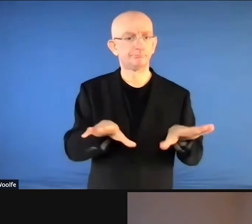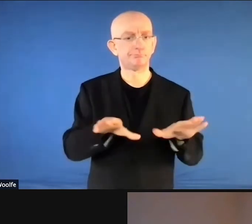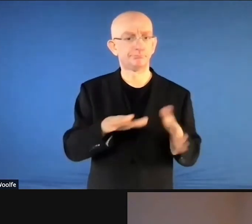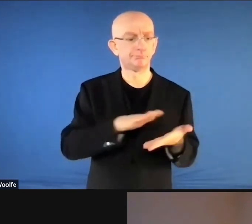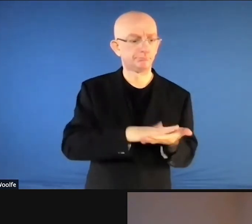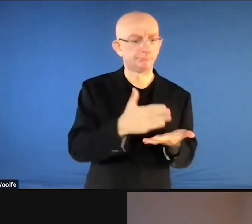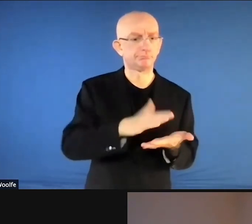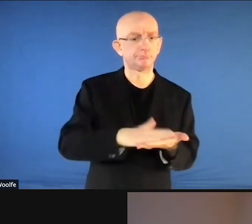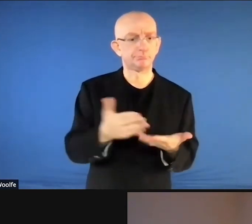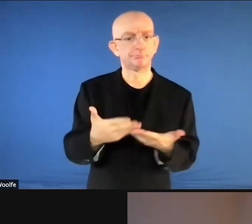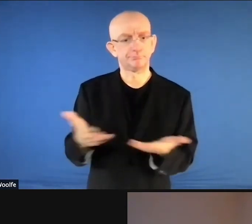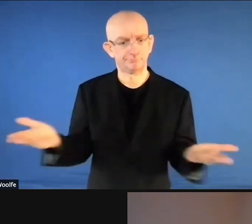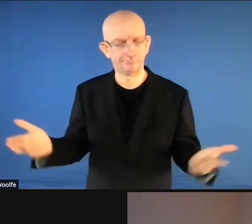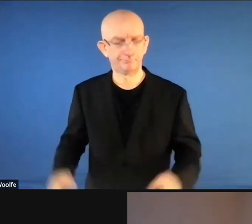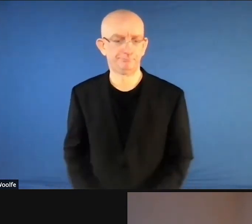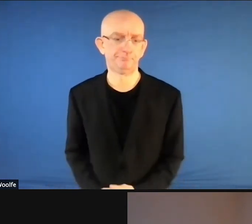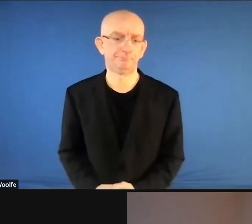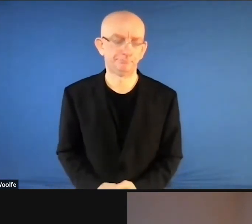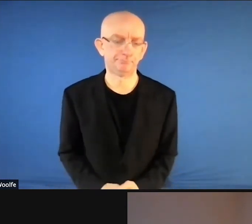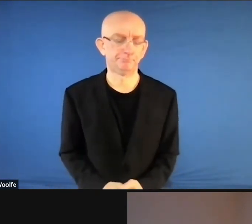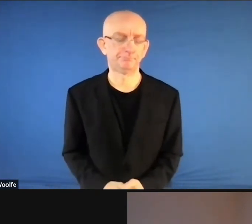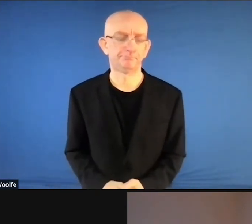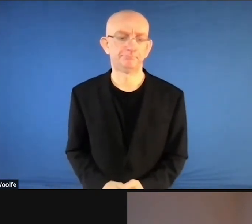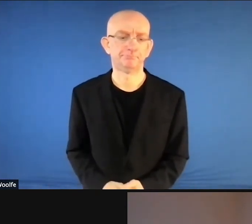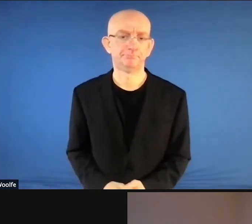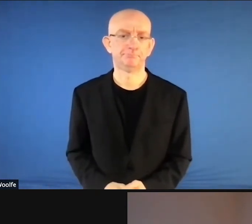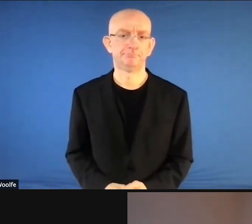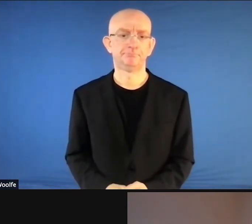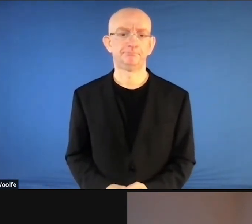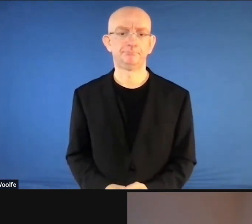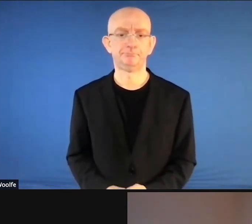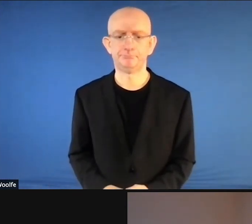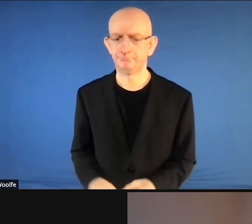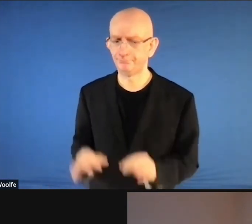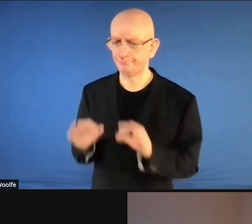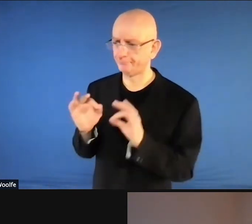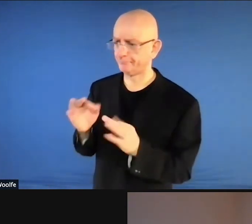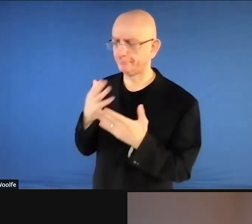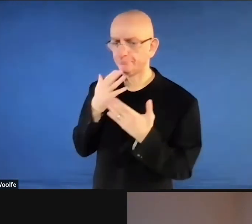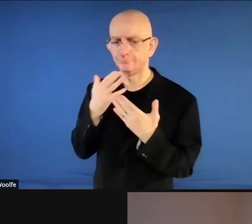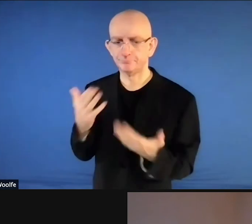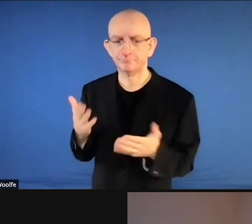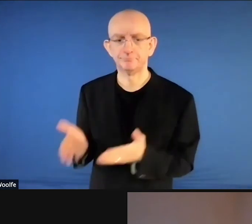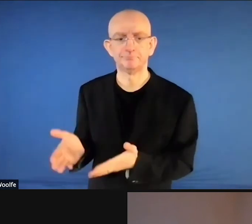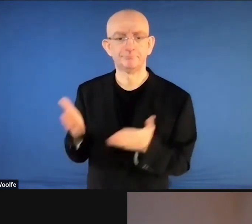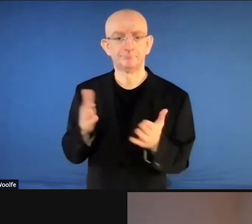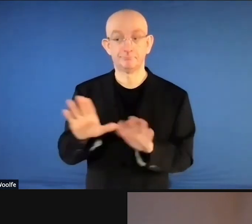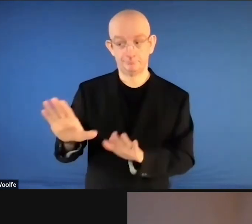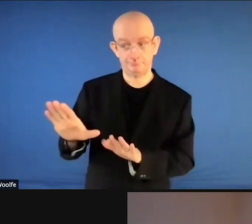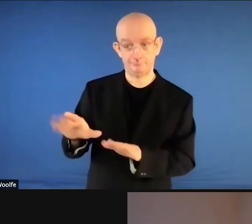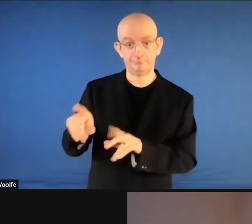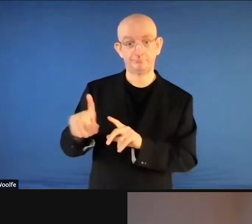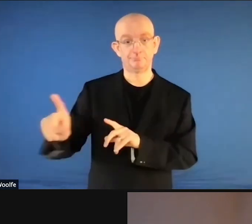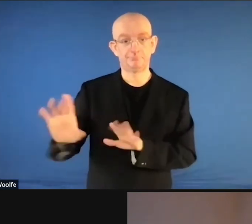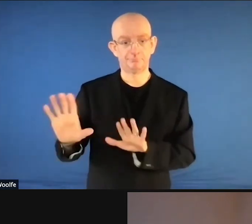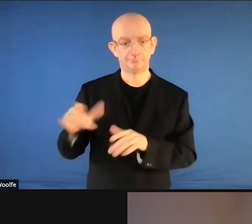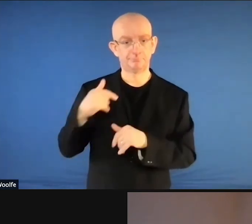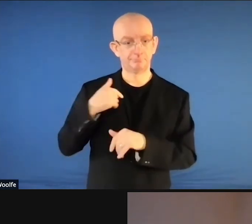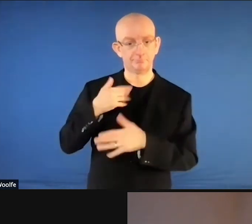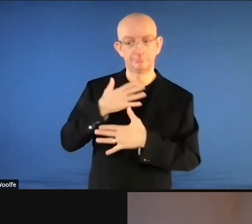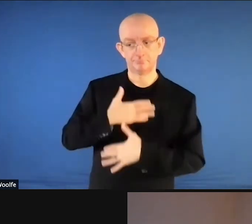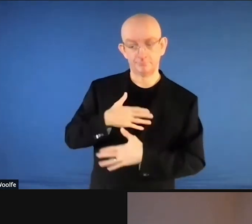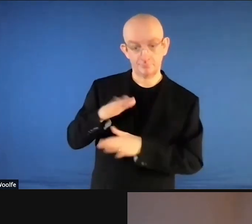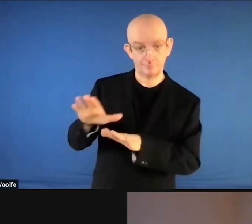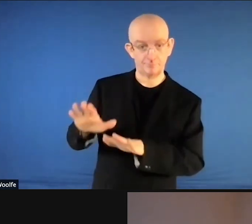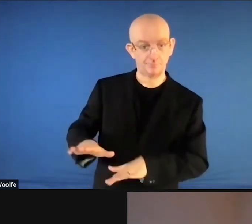Great. Thanks so much. Now, staying with you, Ruxandra, because I want to move on to a related